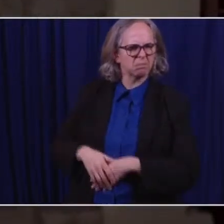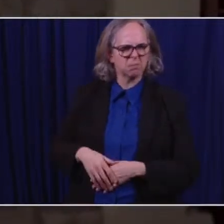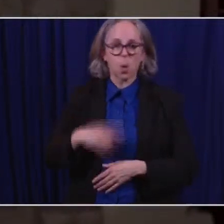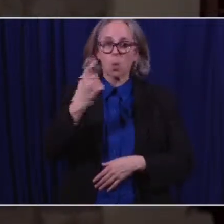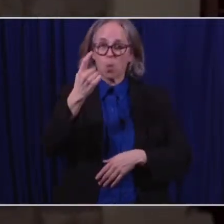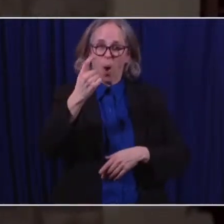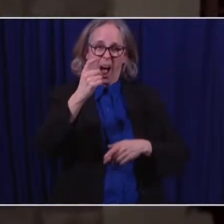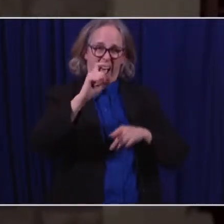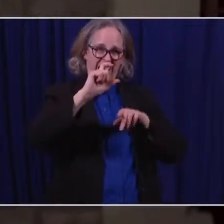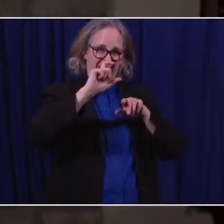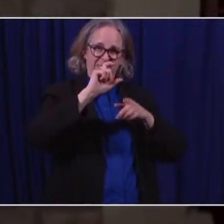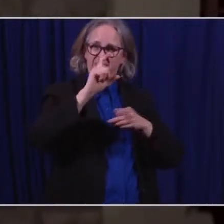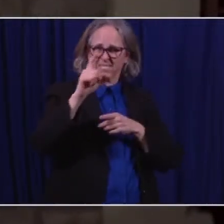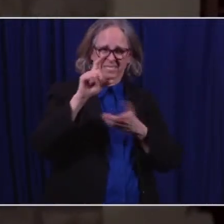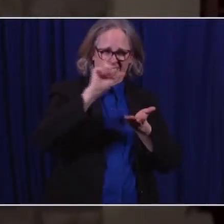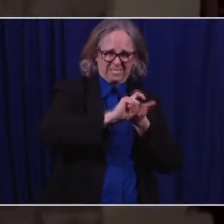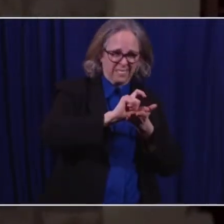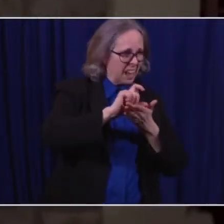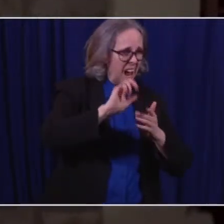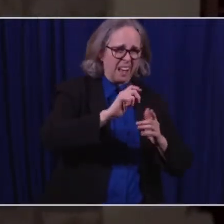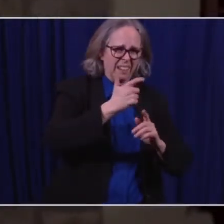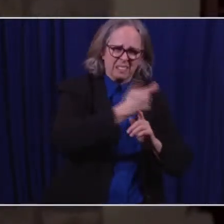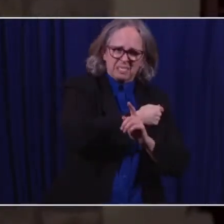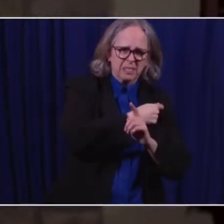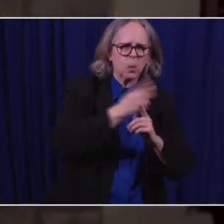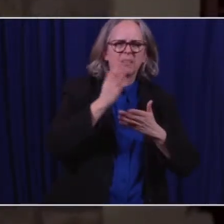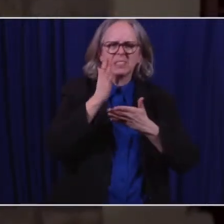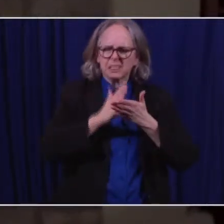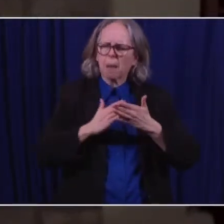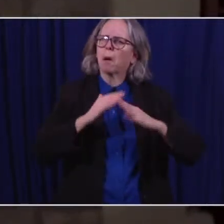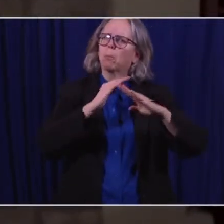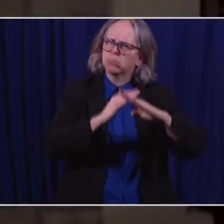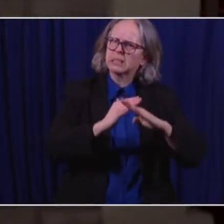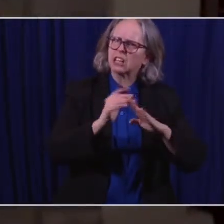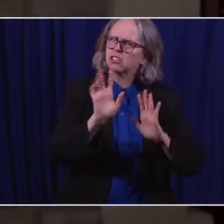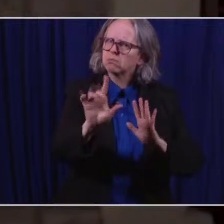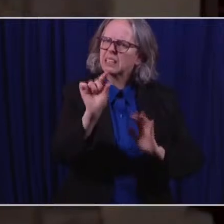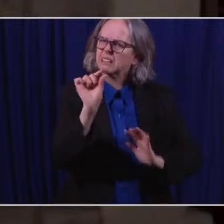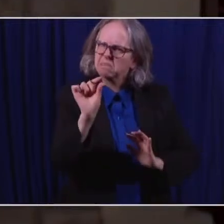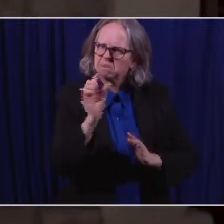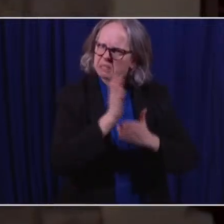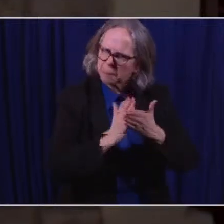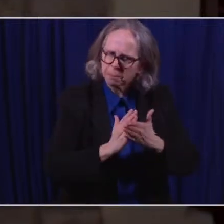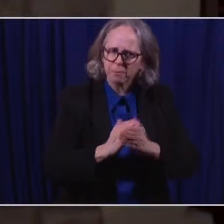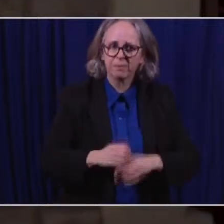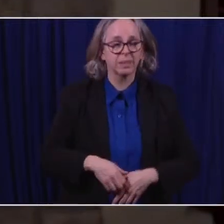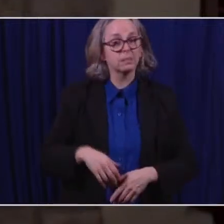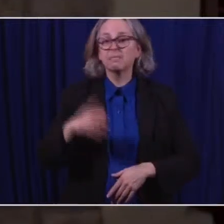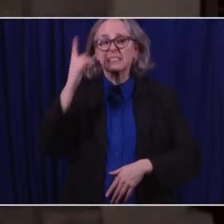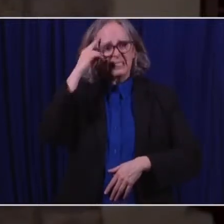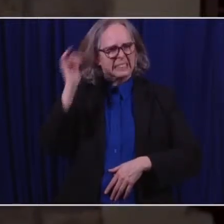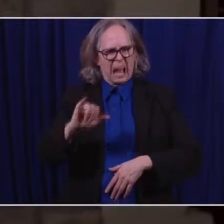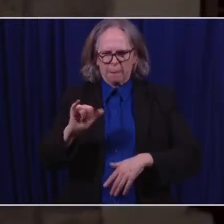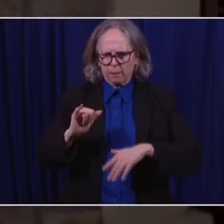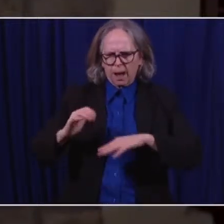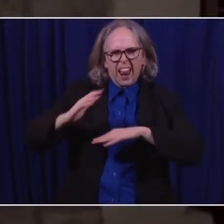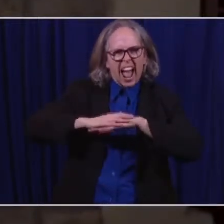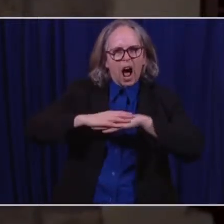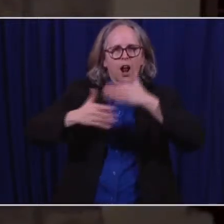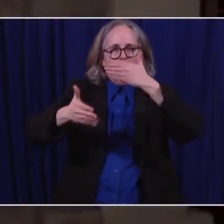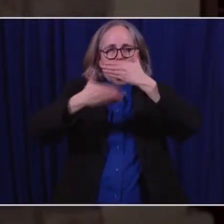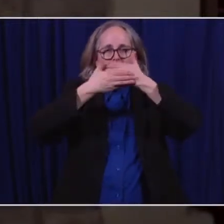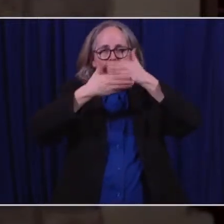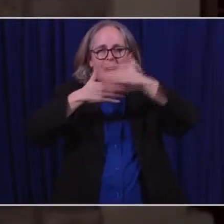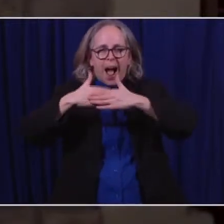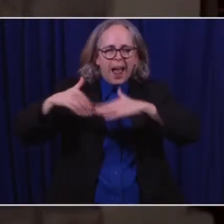layer those protections on top of each other, what we know with the mask, what we know we've seen as far as in